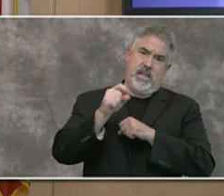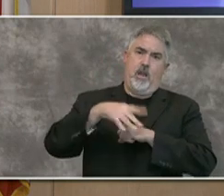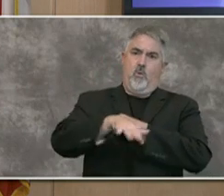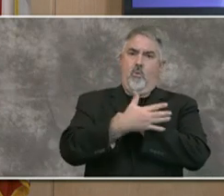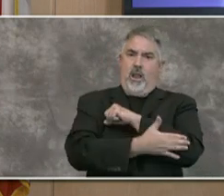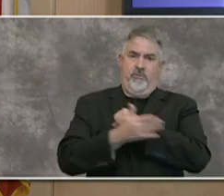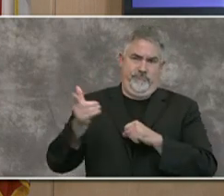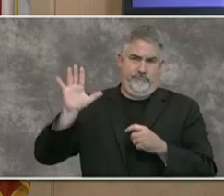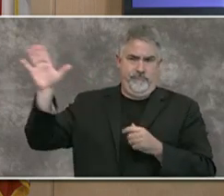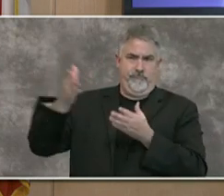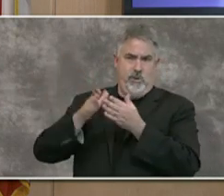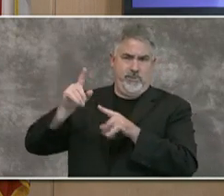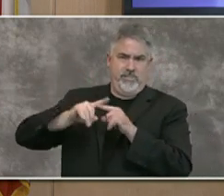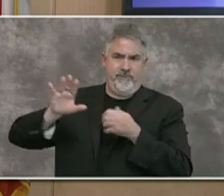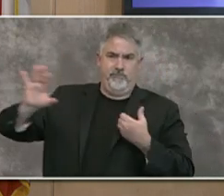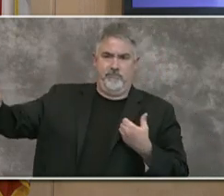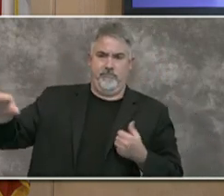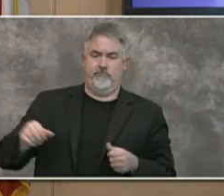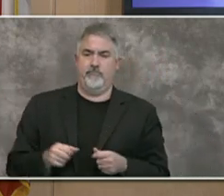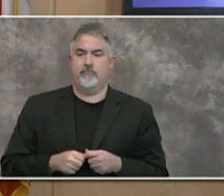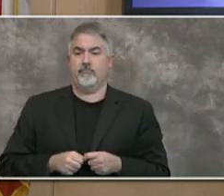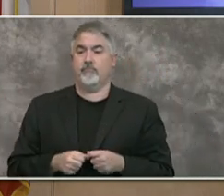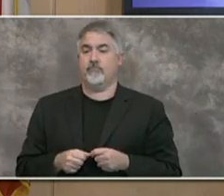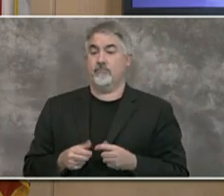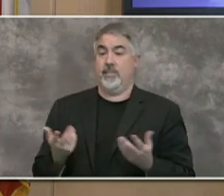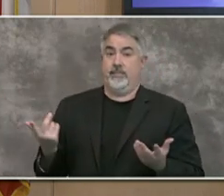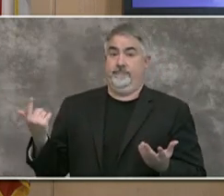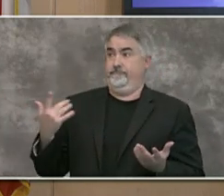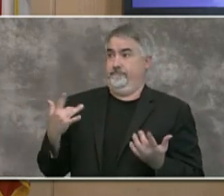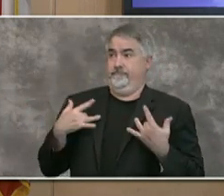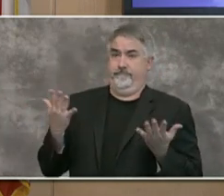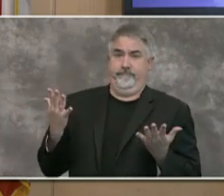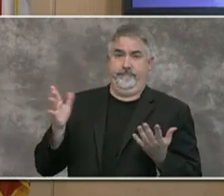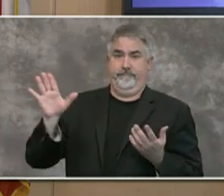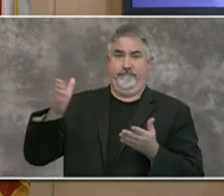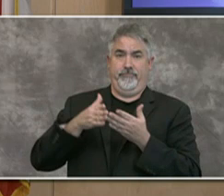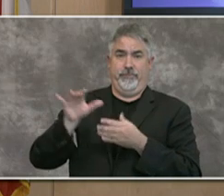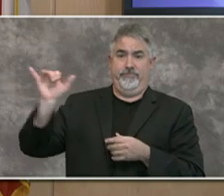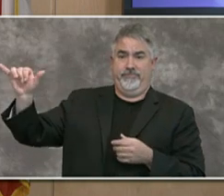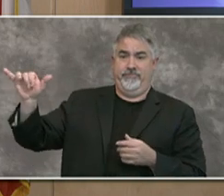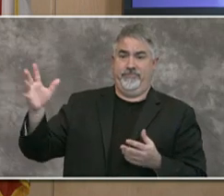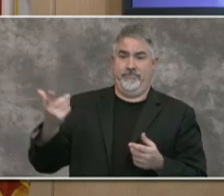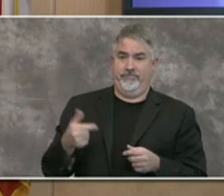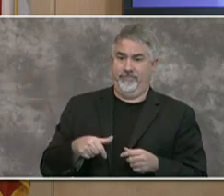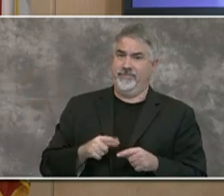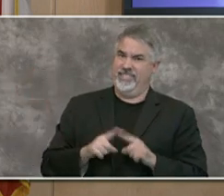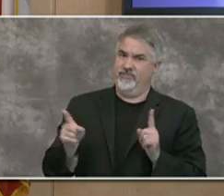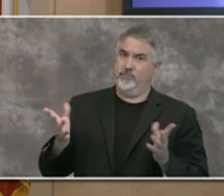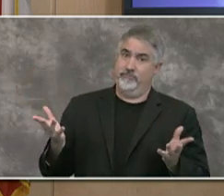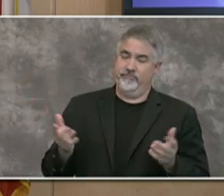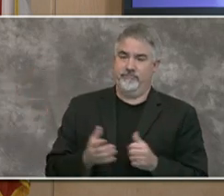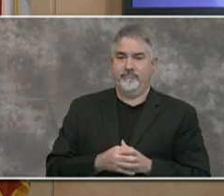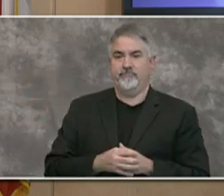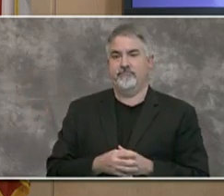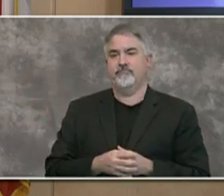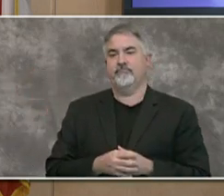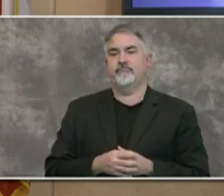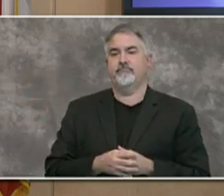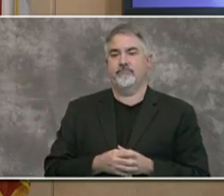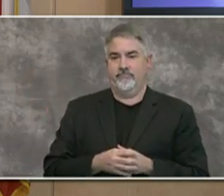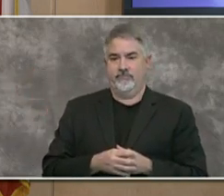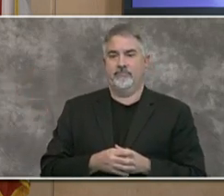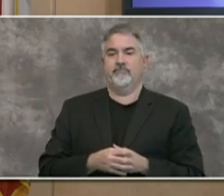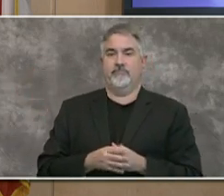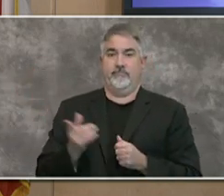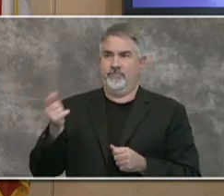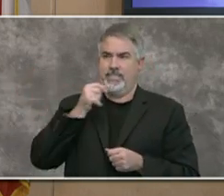ships, they are actually not in San Diego County. Actually, they're not even in the country. And so the cases that are reported there actually are